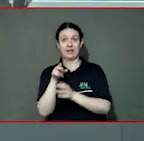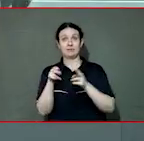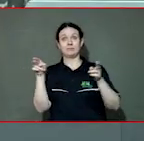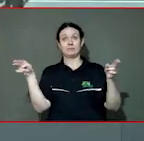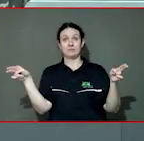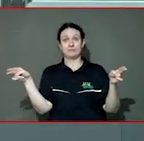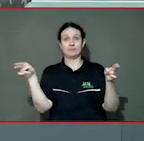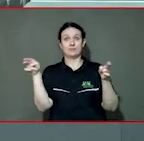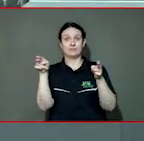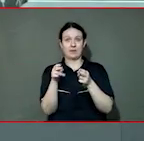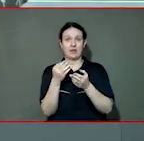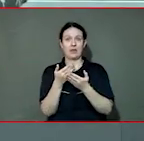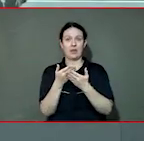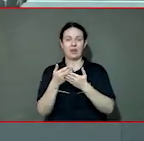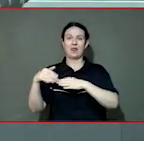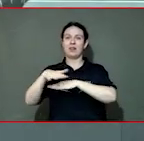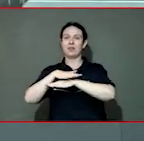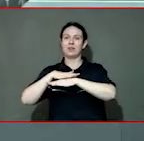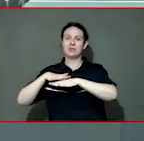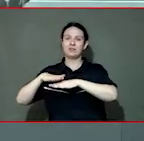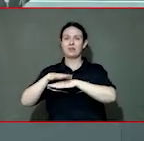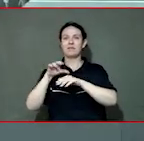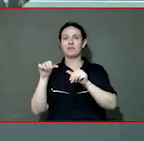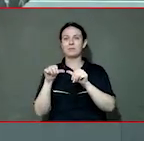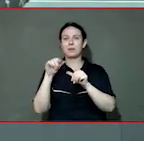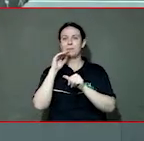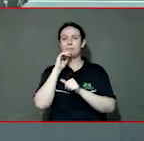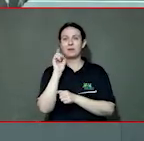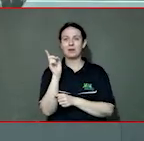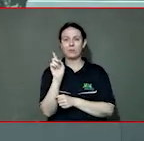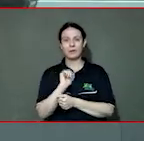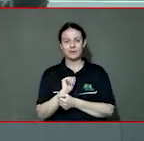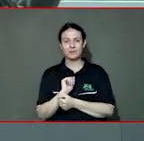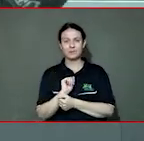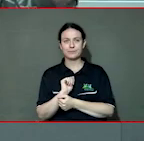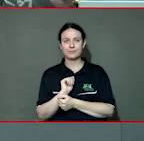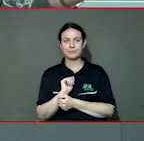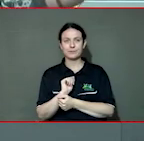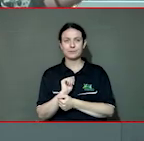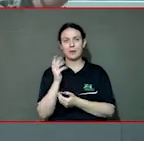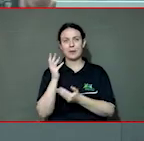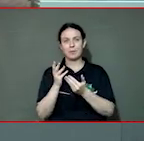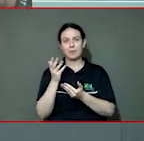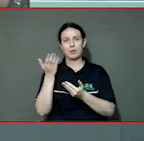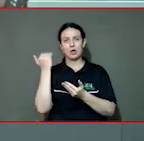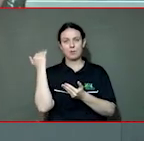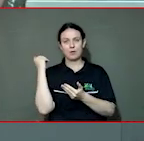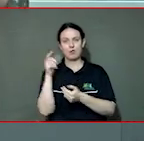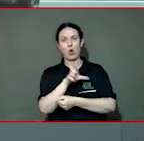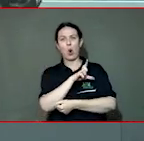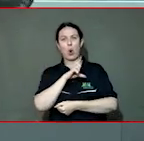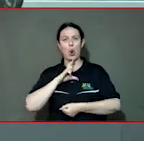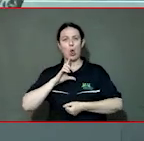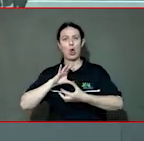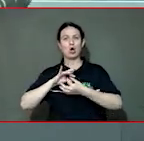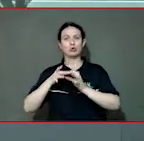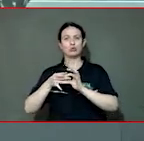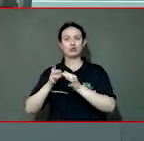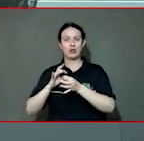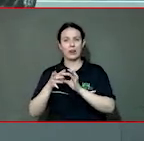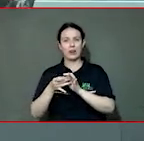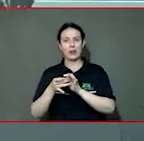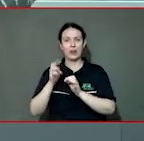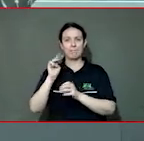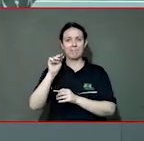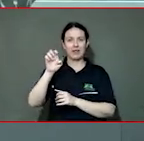length. The surface area is when you make it it was a long chain and now it makes you